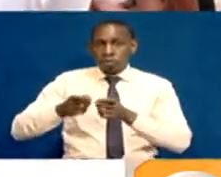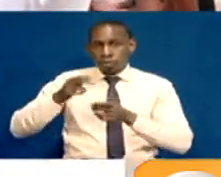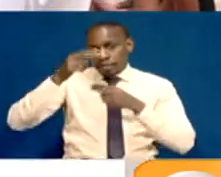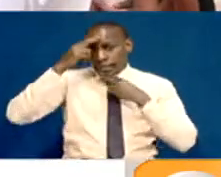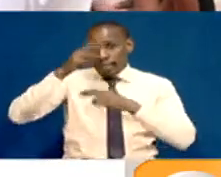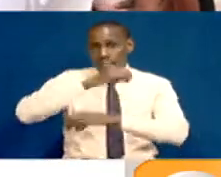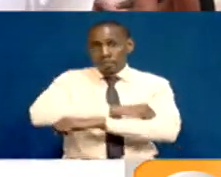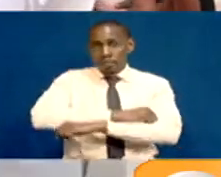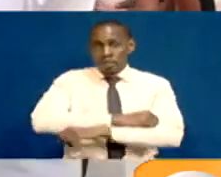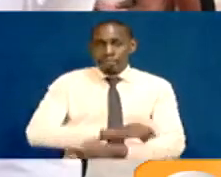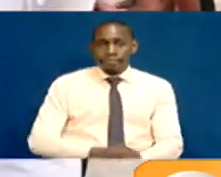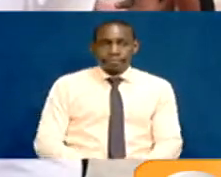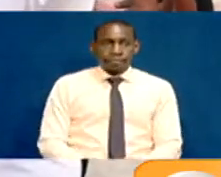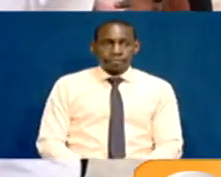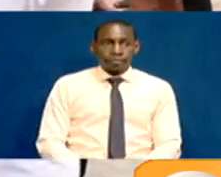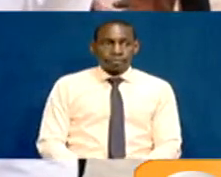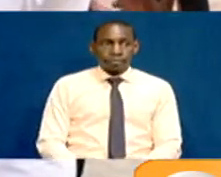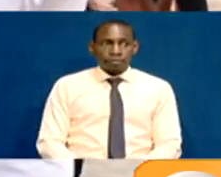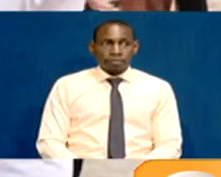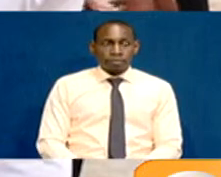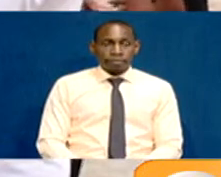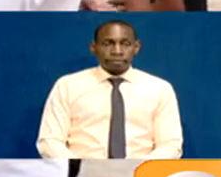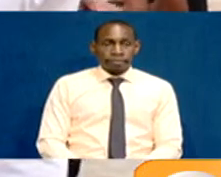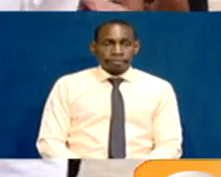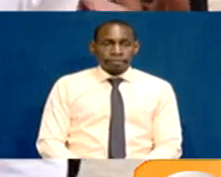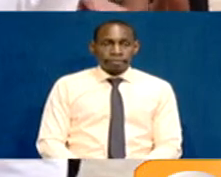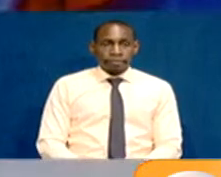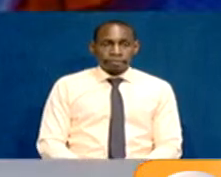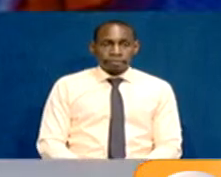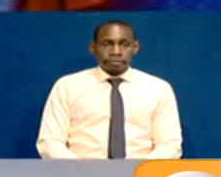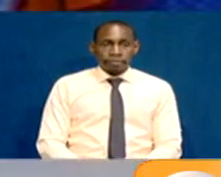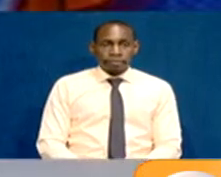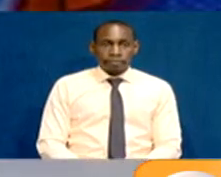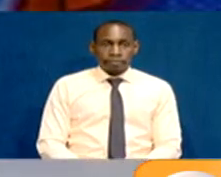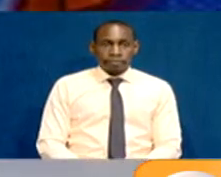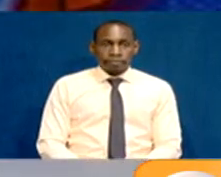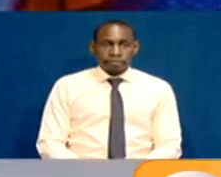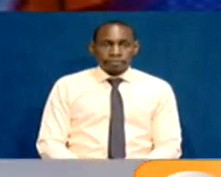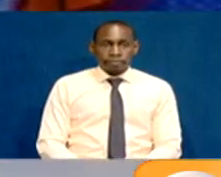Francis Mtalaki, Ringa Citizen, Mombasa. Na tukireje